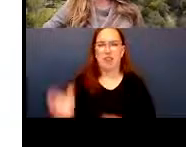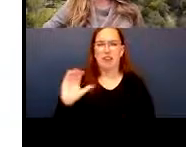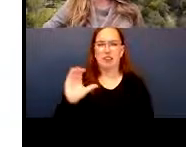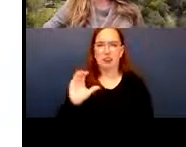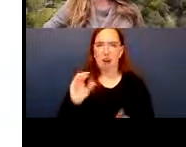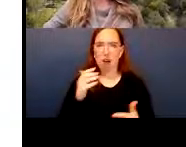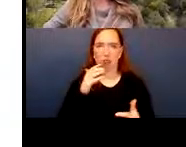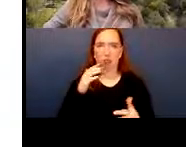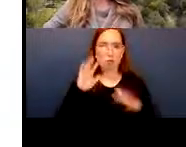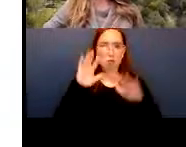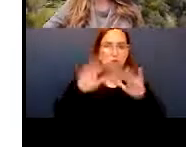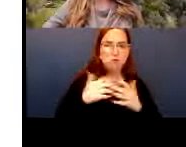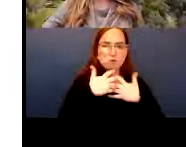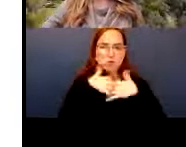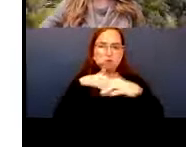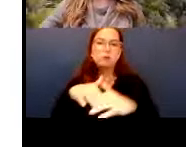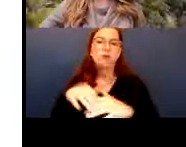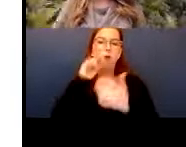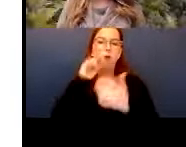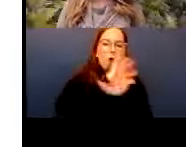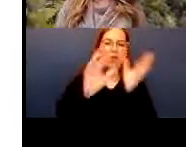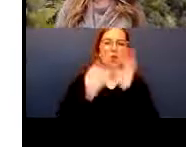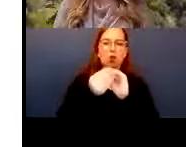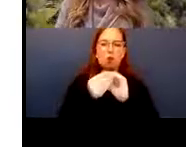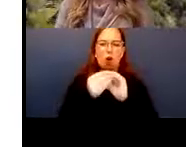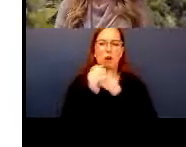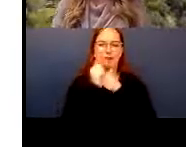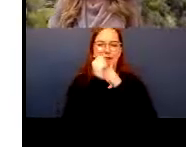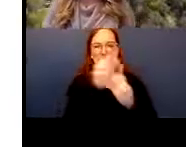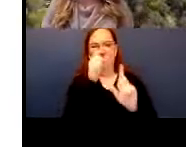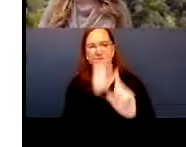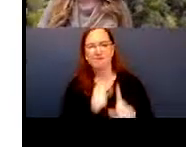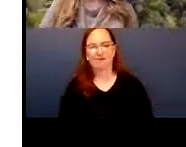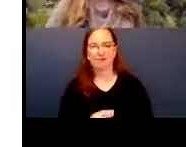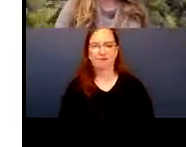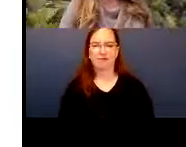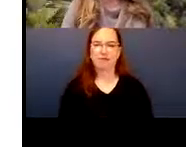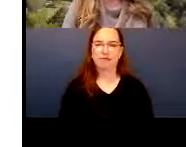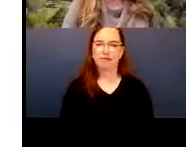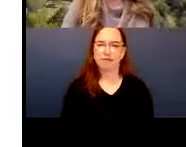or regenerate, achieve the overall guiding principles and goals?